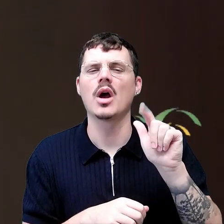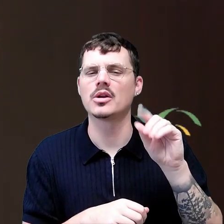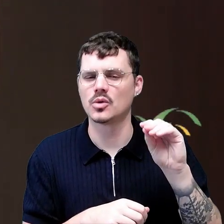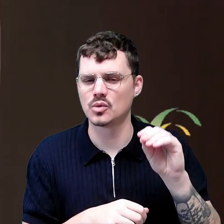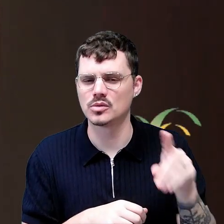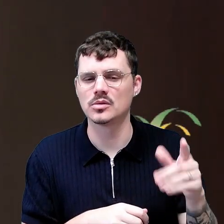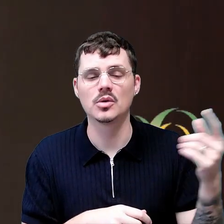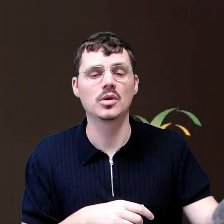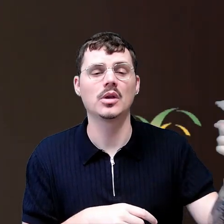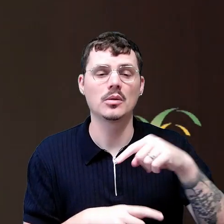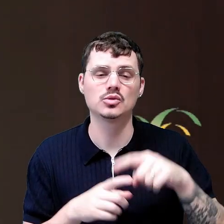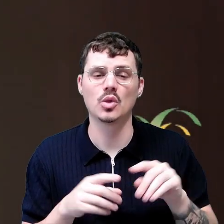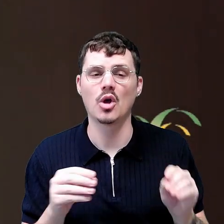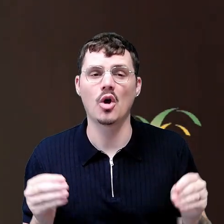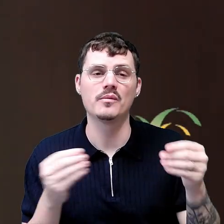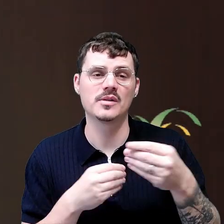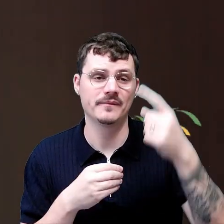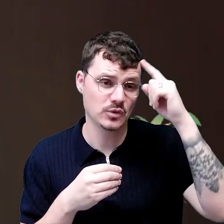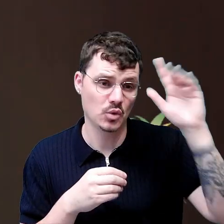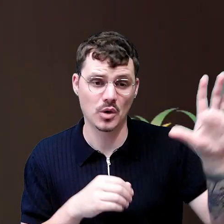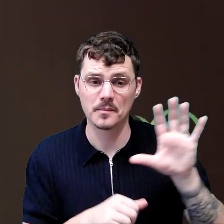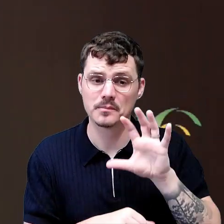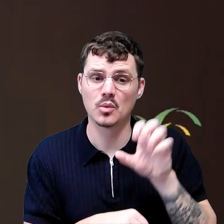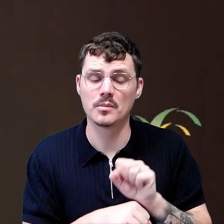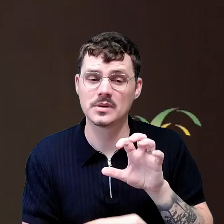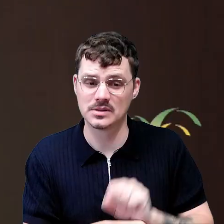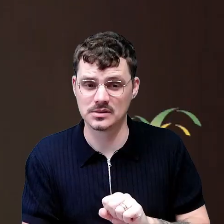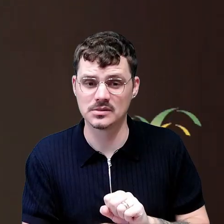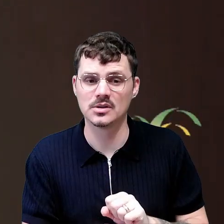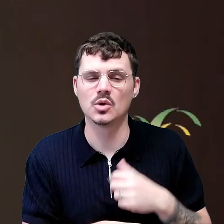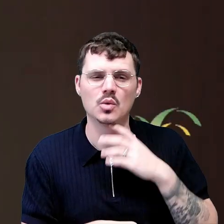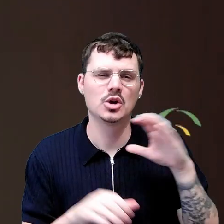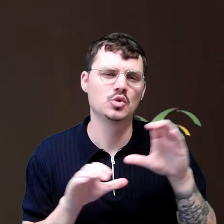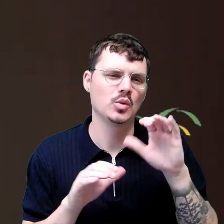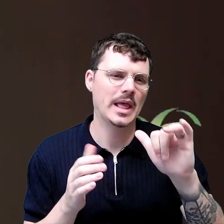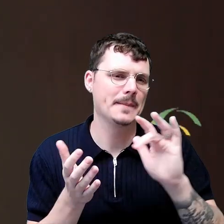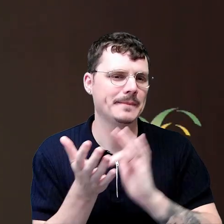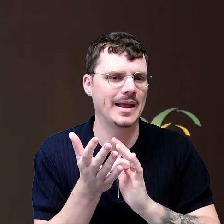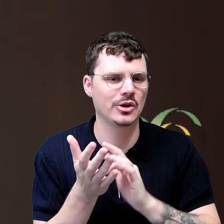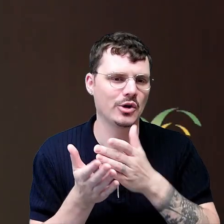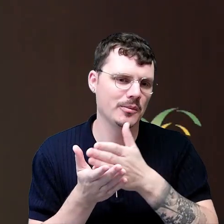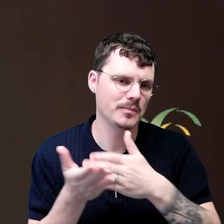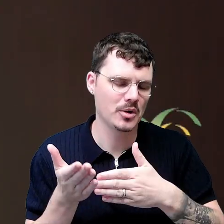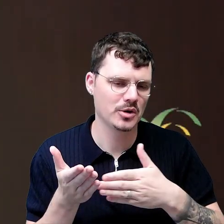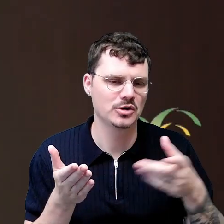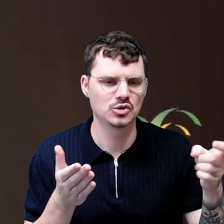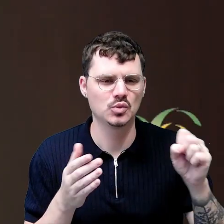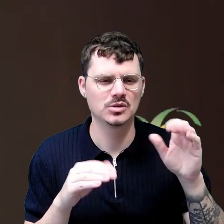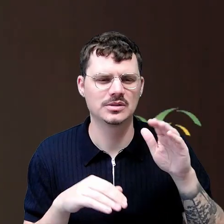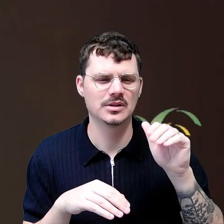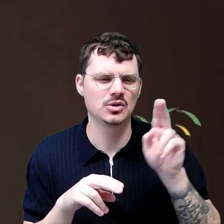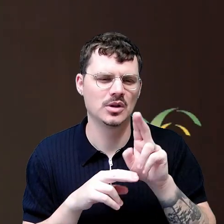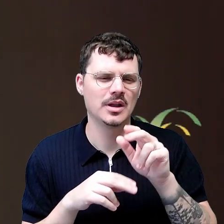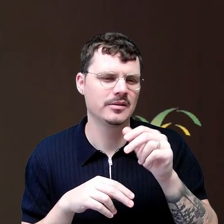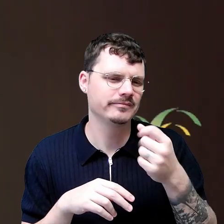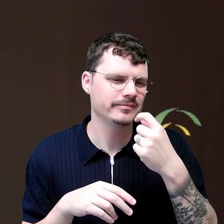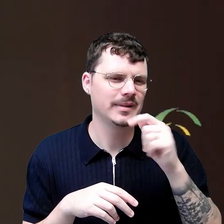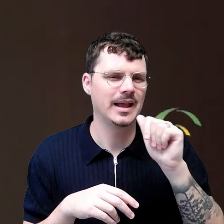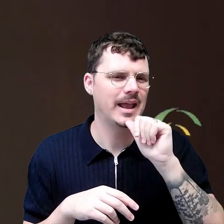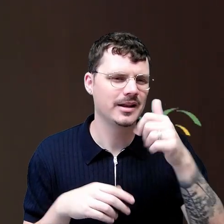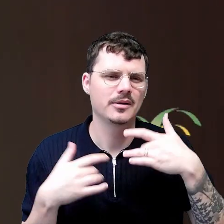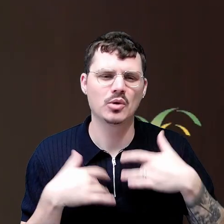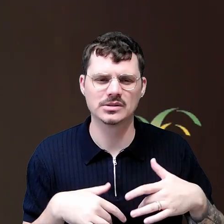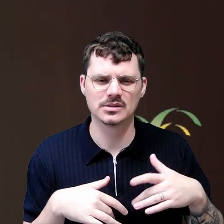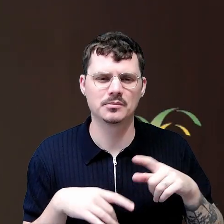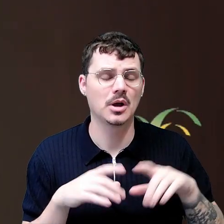the office for her appointments. We'd do the medical part. She was on a little bit of an antidepressant